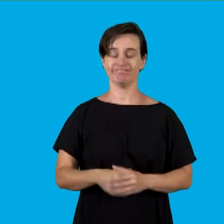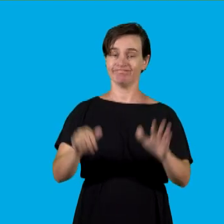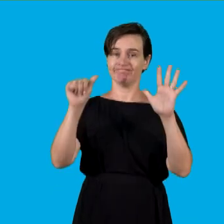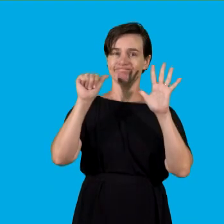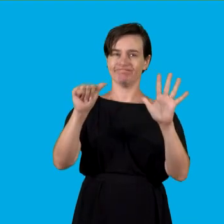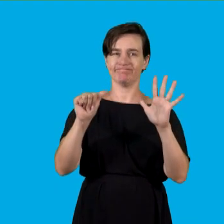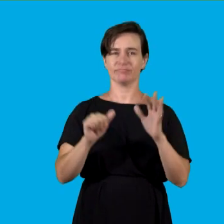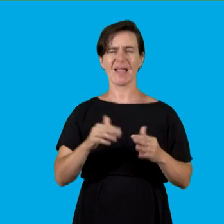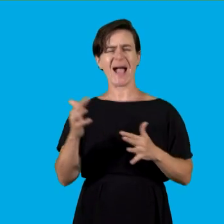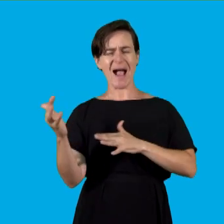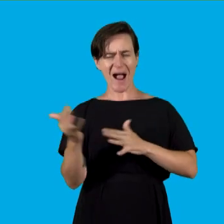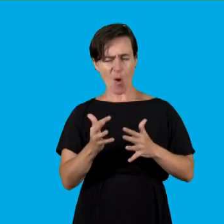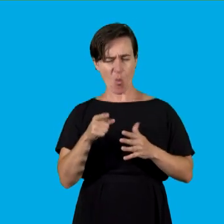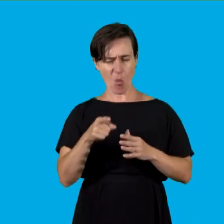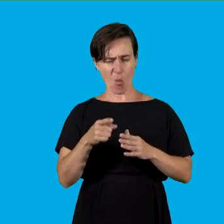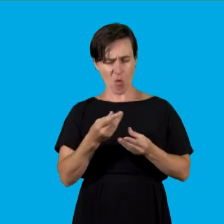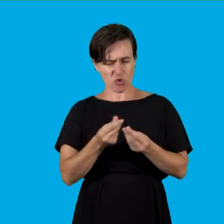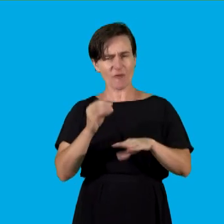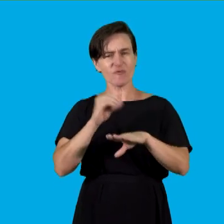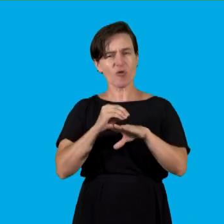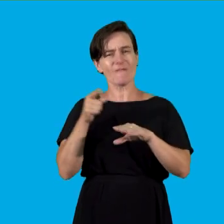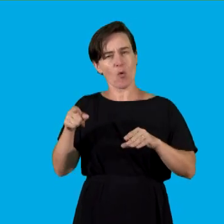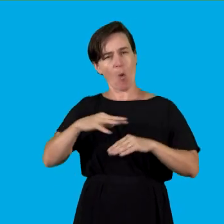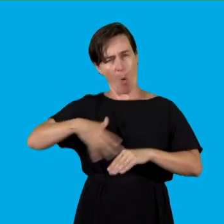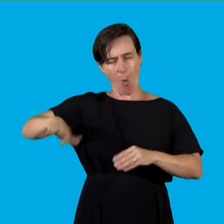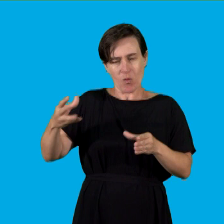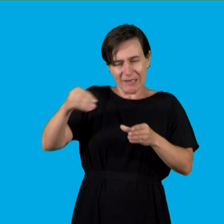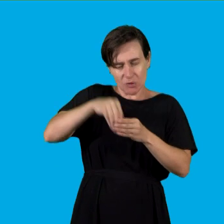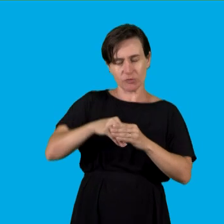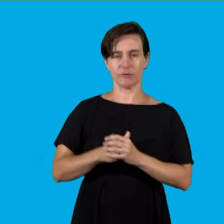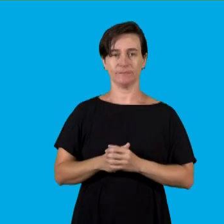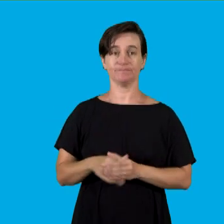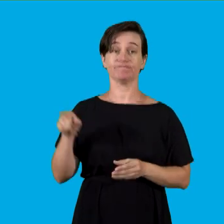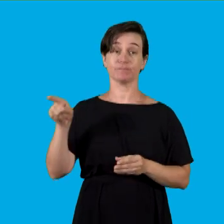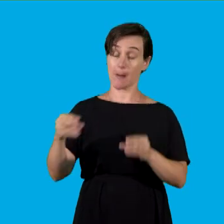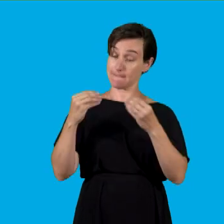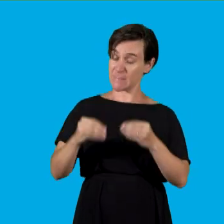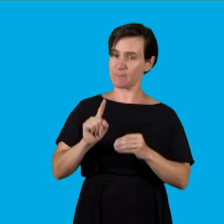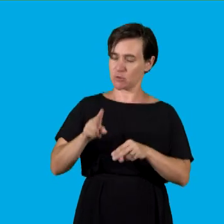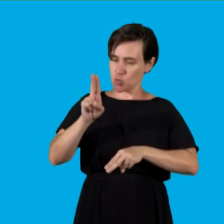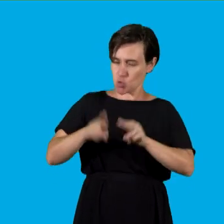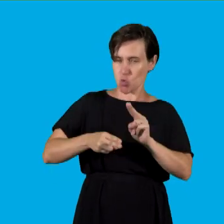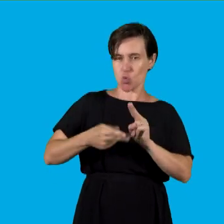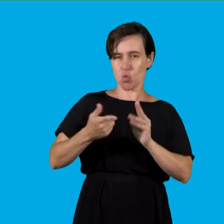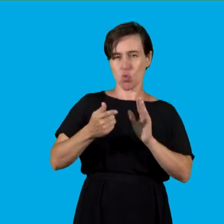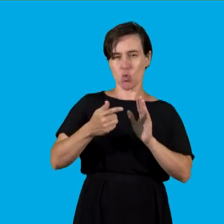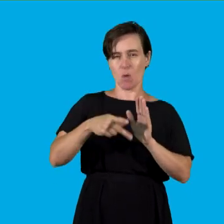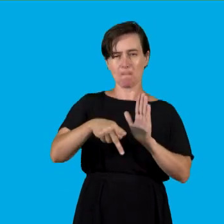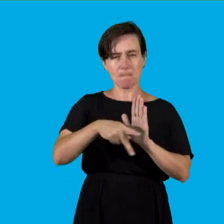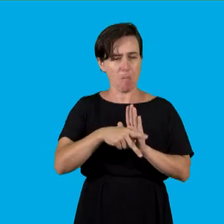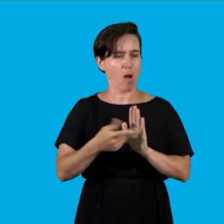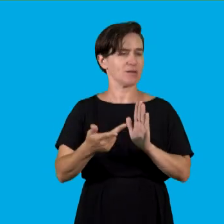Initiatives to address inclusivity. They should create new policies or amending current ones,